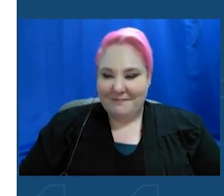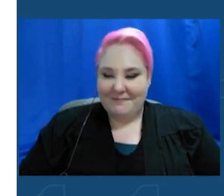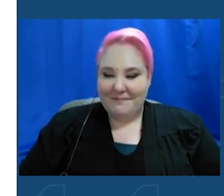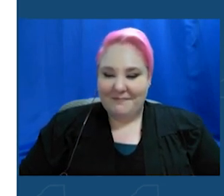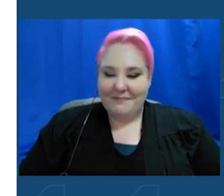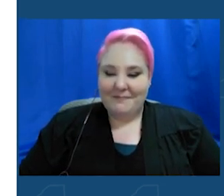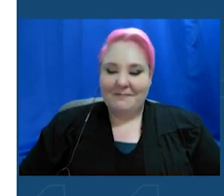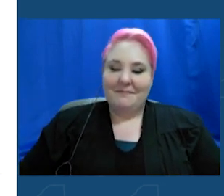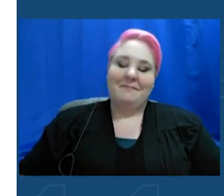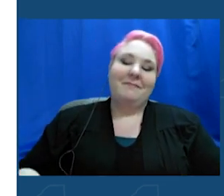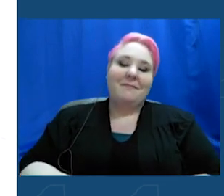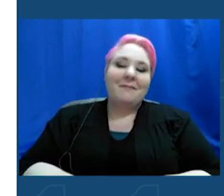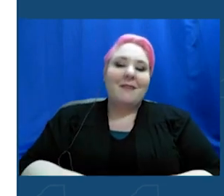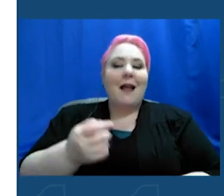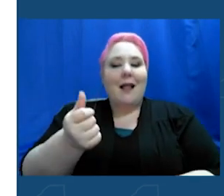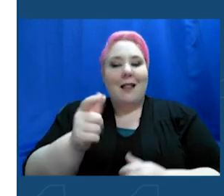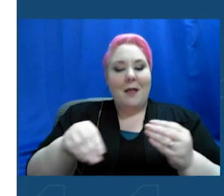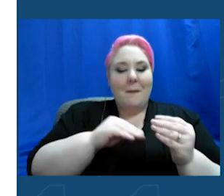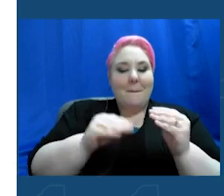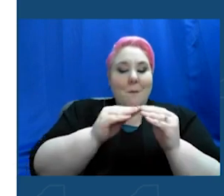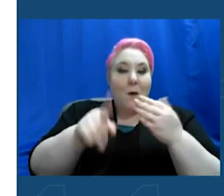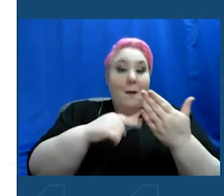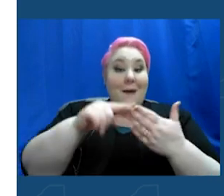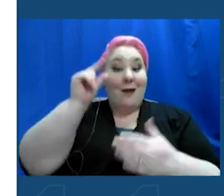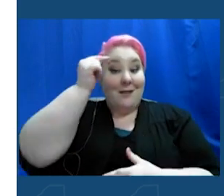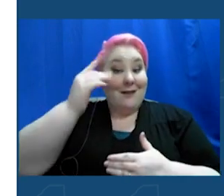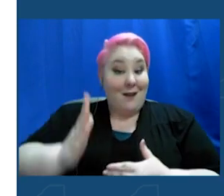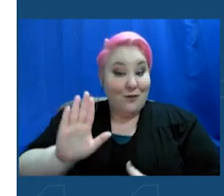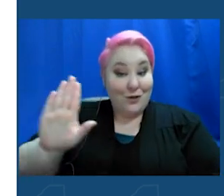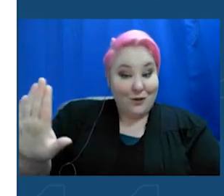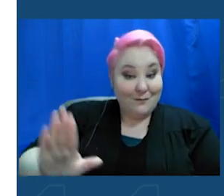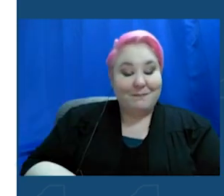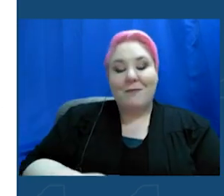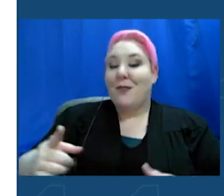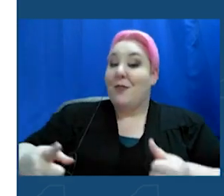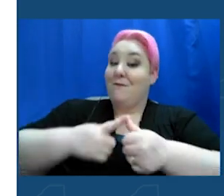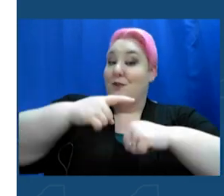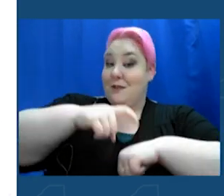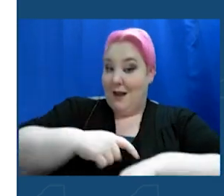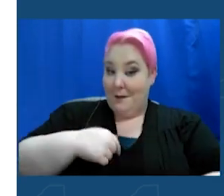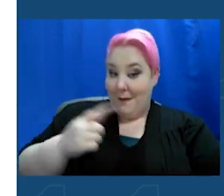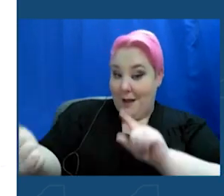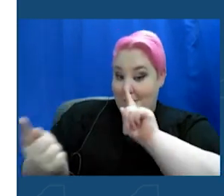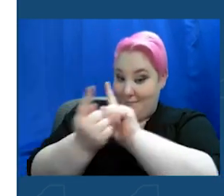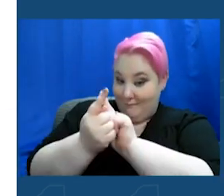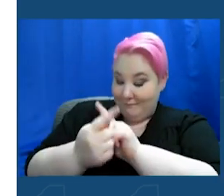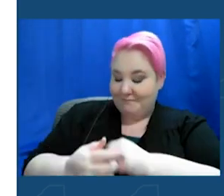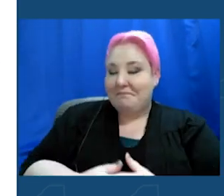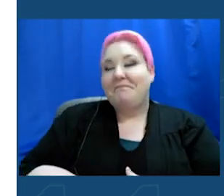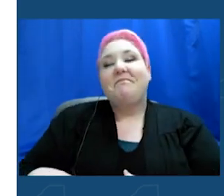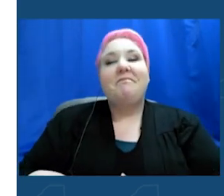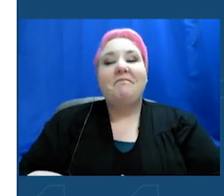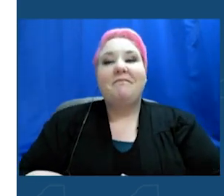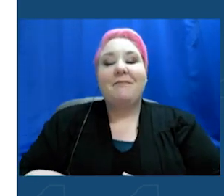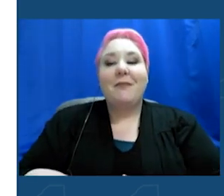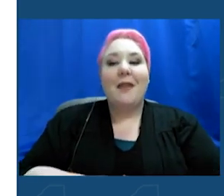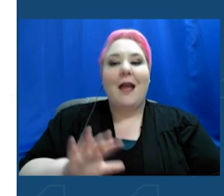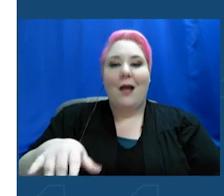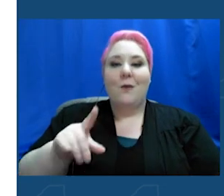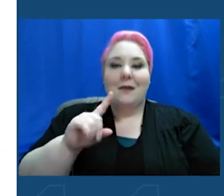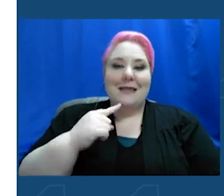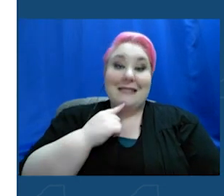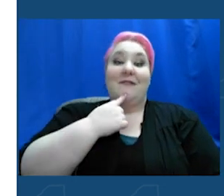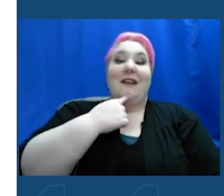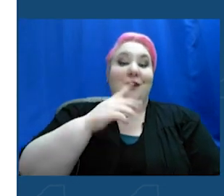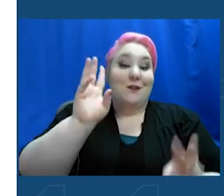And just a bit more about the governor. The first time I ever met the governor was severe